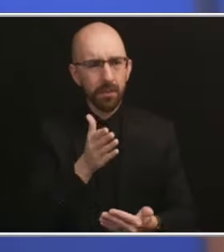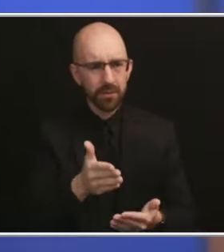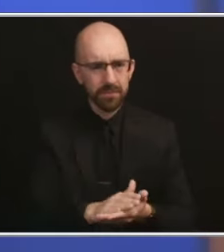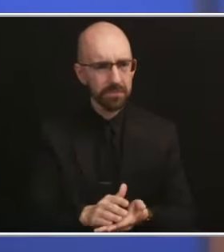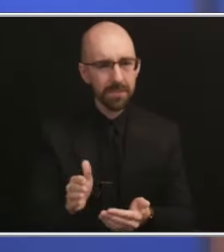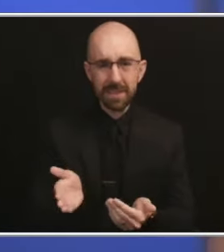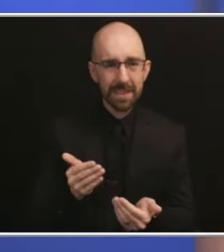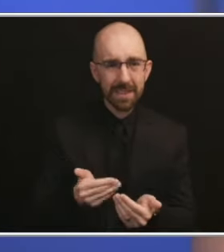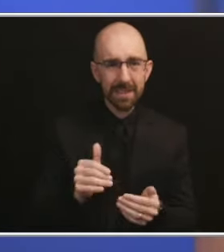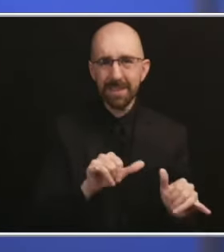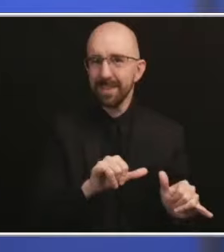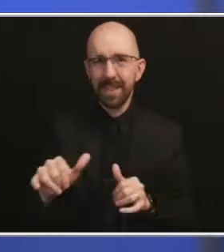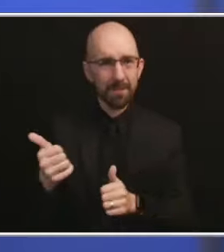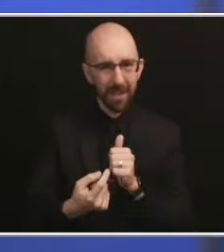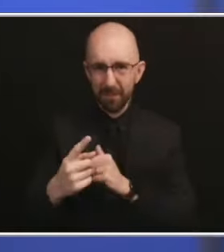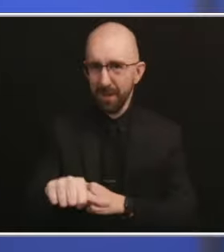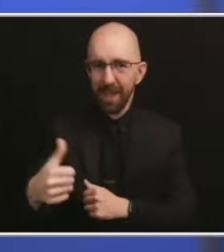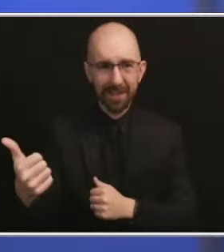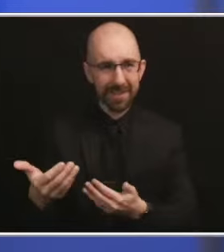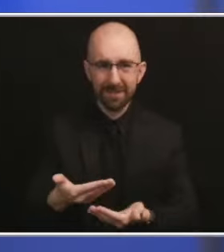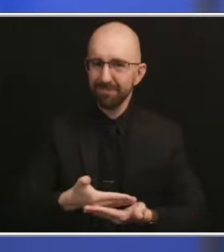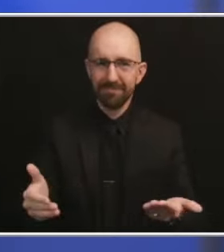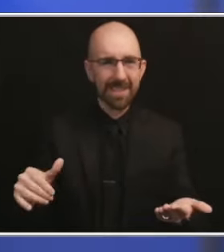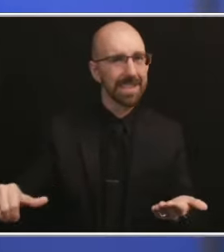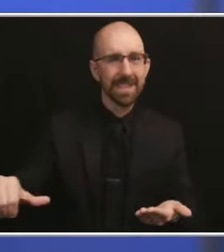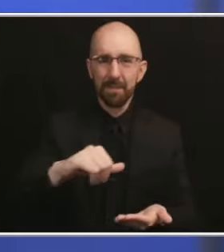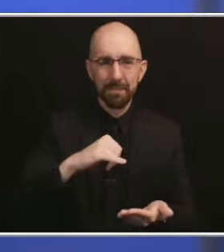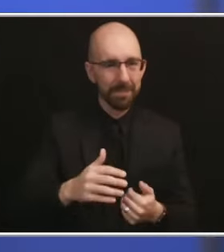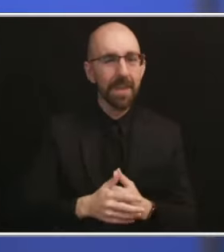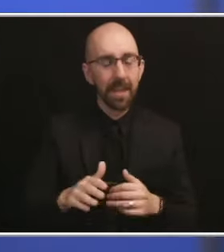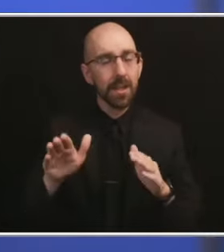same as everybody else. I like that. I know. It's great,